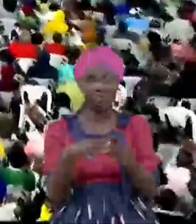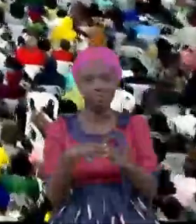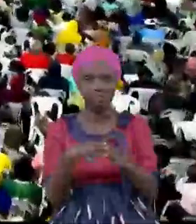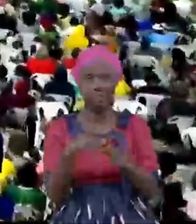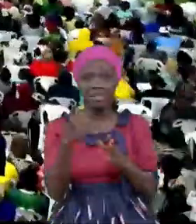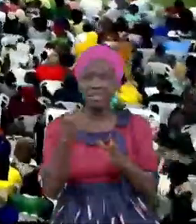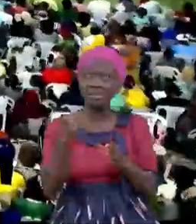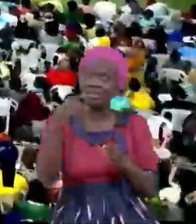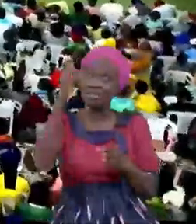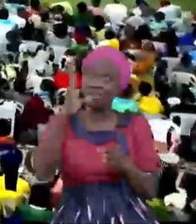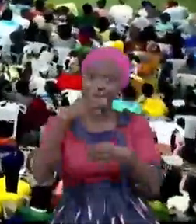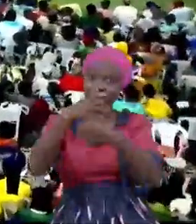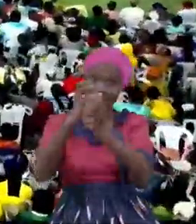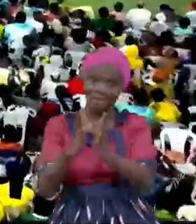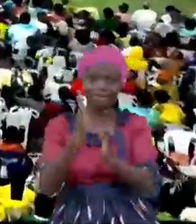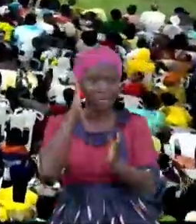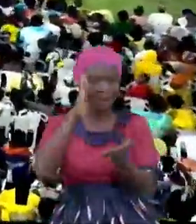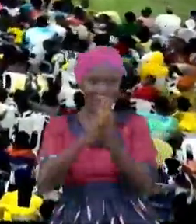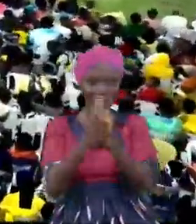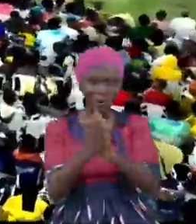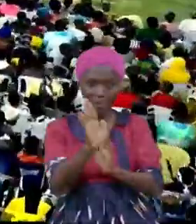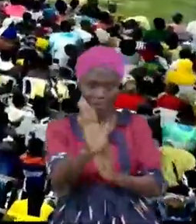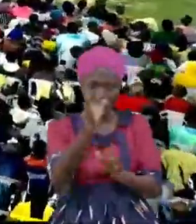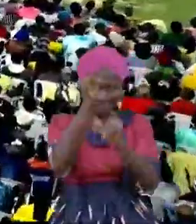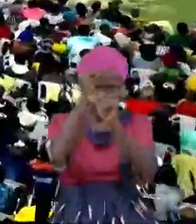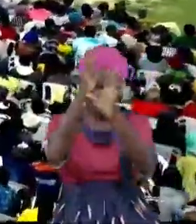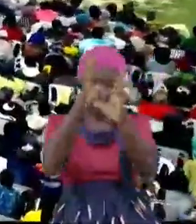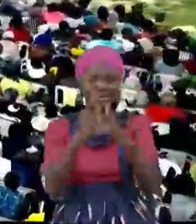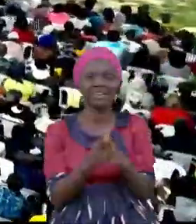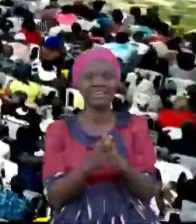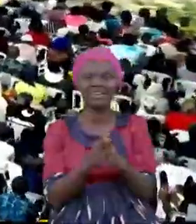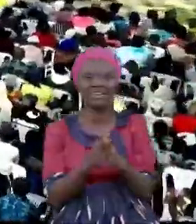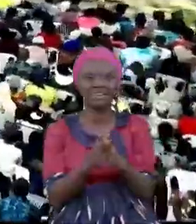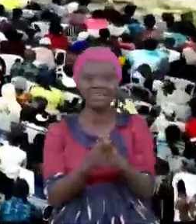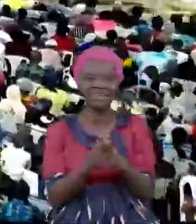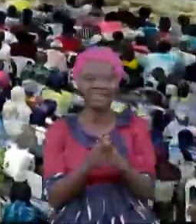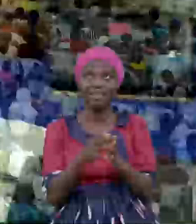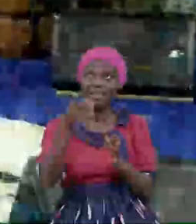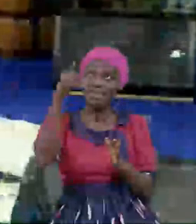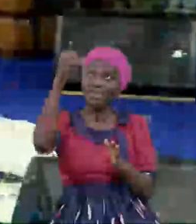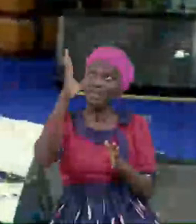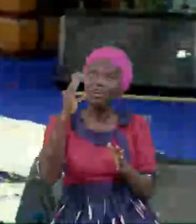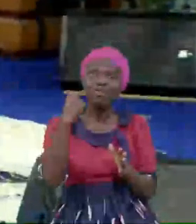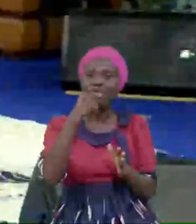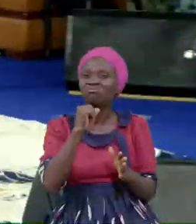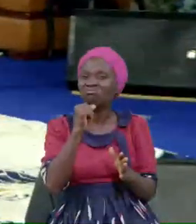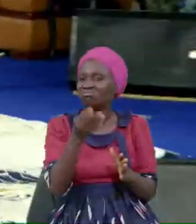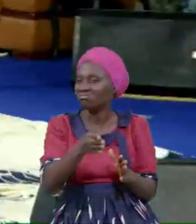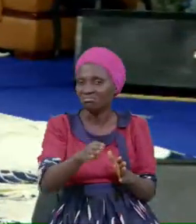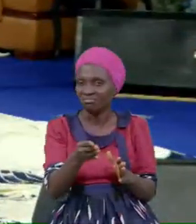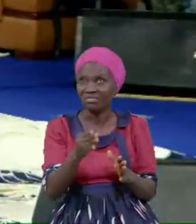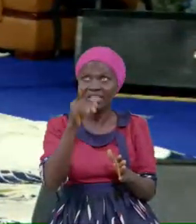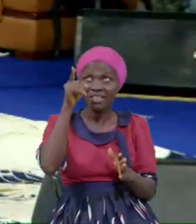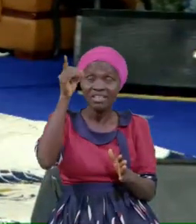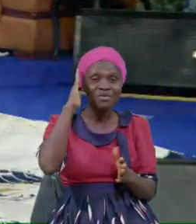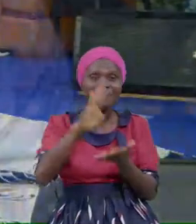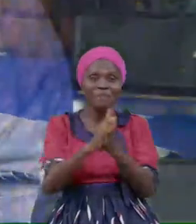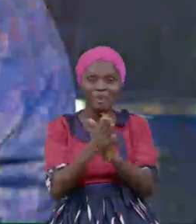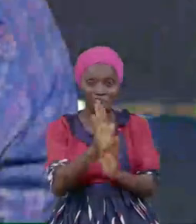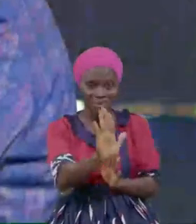will be your father. The perfect, impartial God will be your father. The